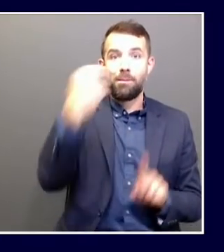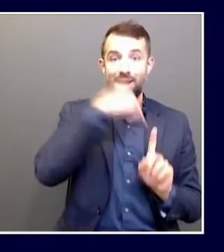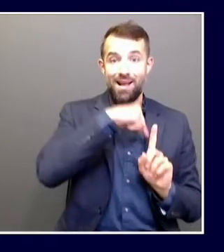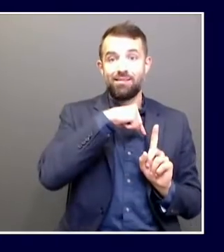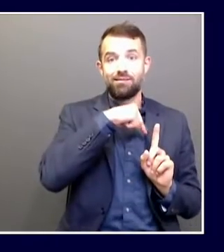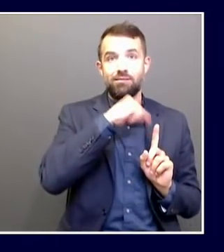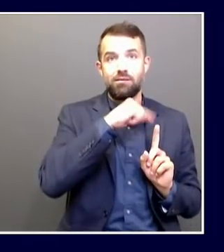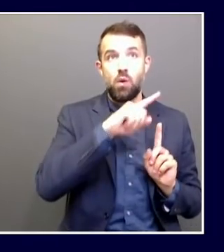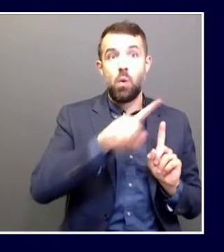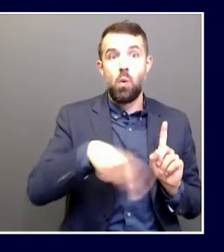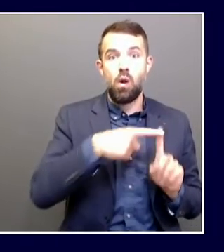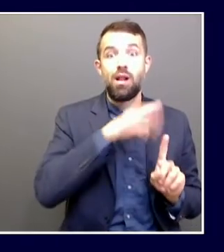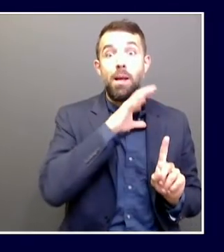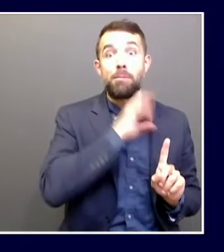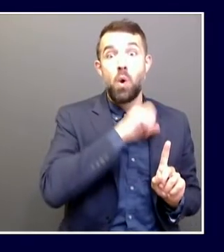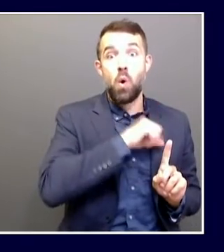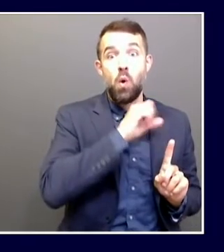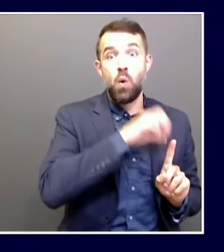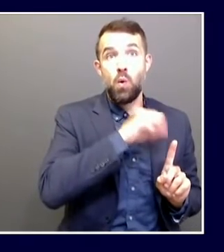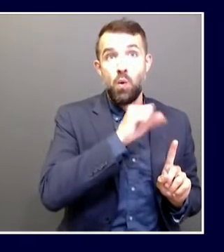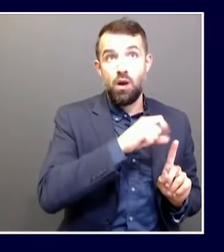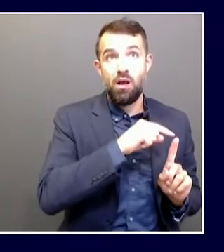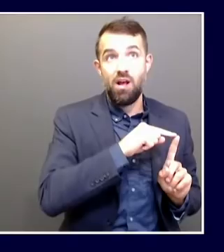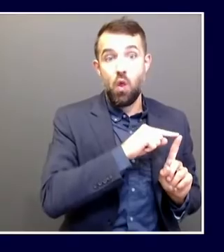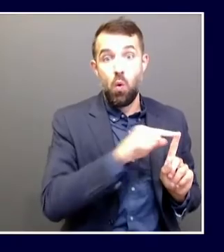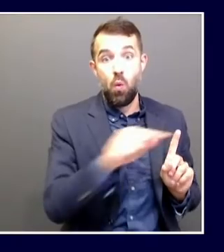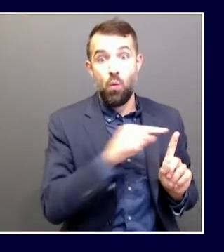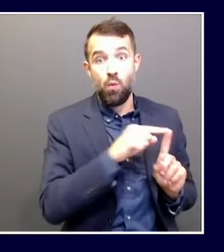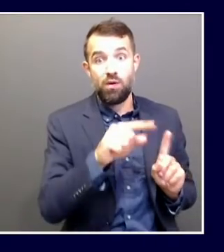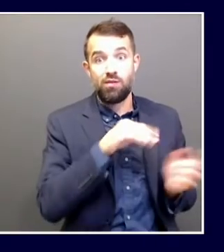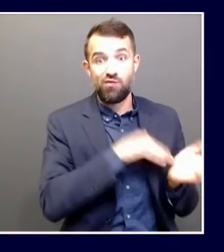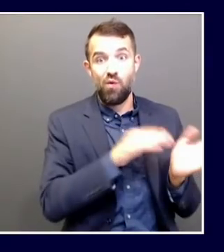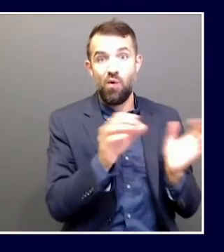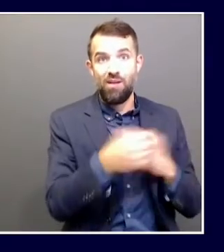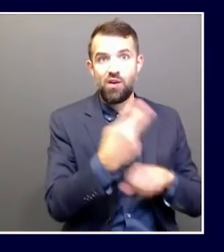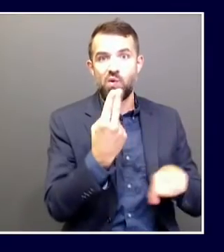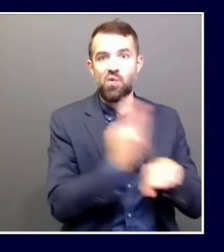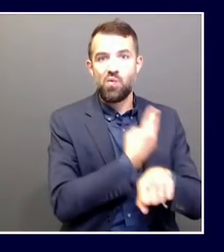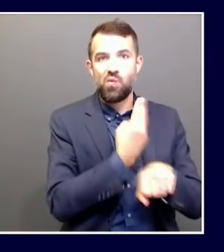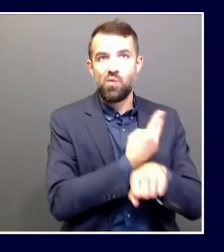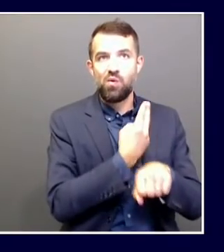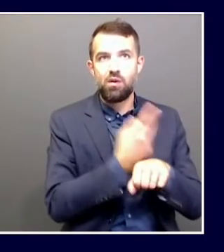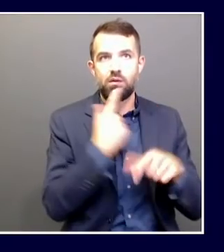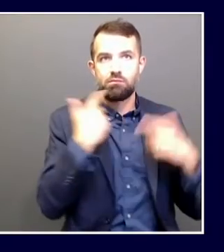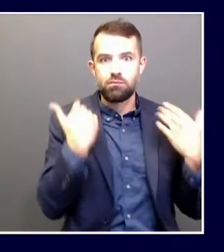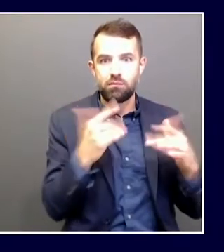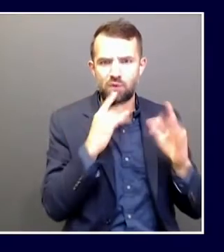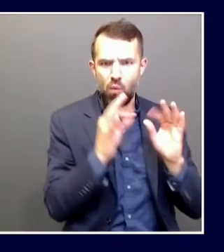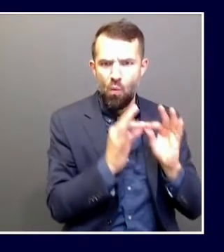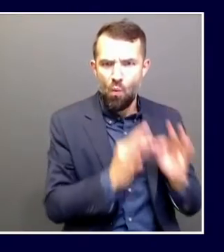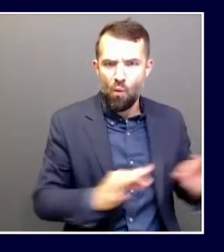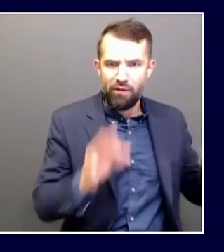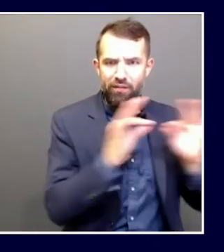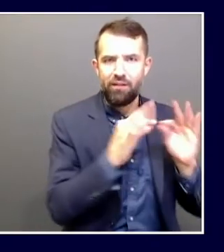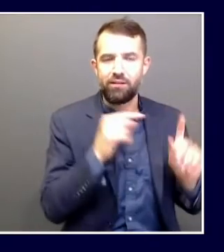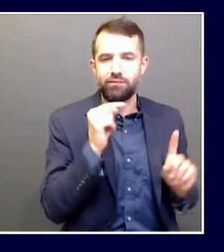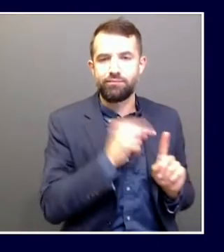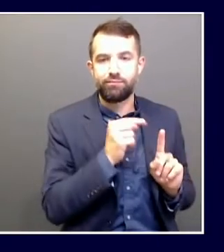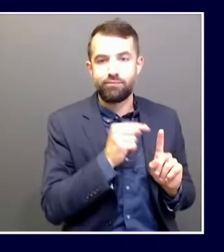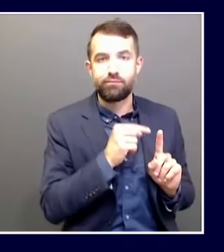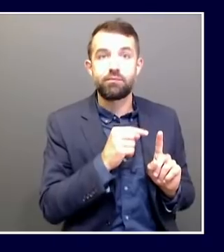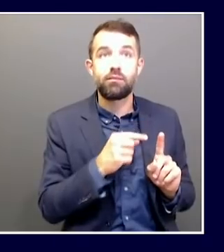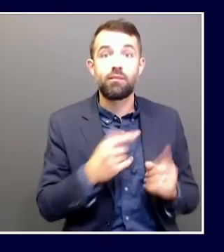for the providers who were using it, it was an invaluable tool. As we get back into boosters and then think about pediatric